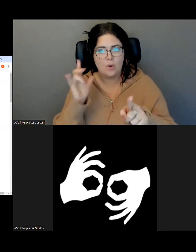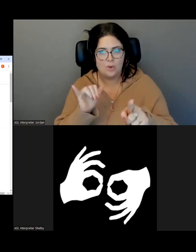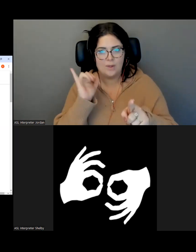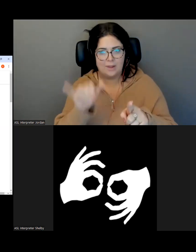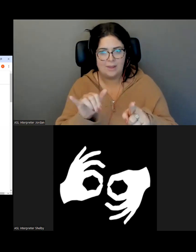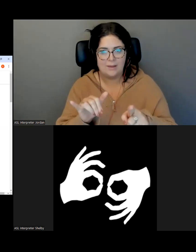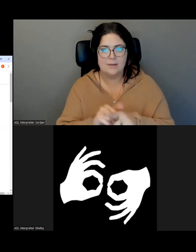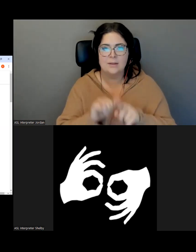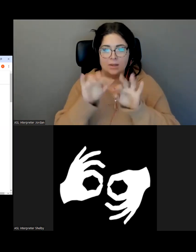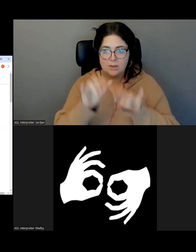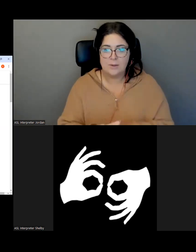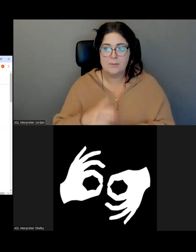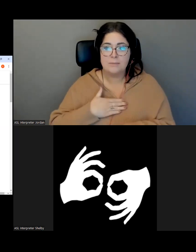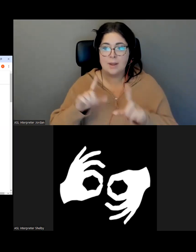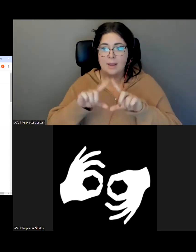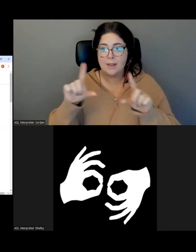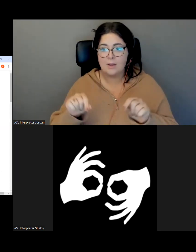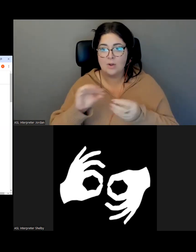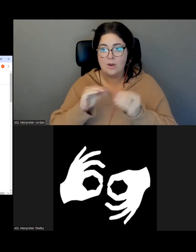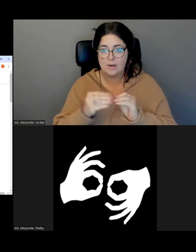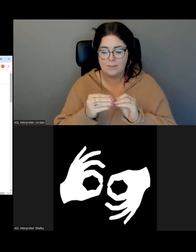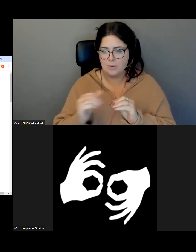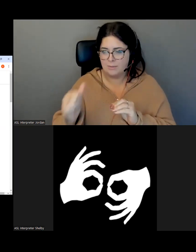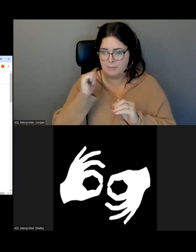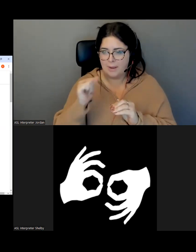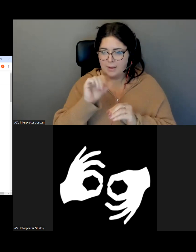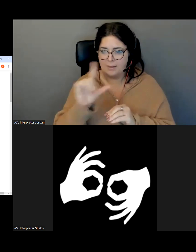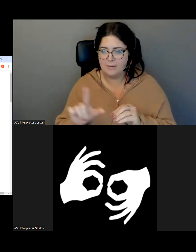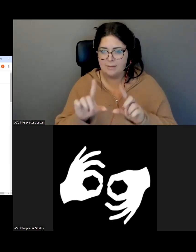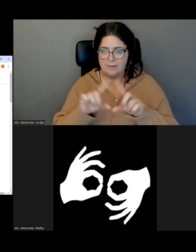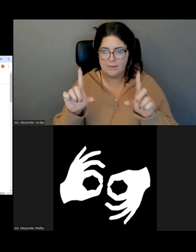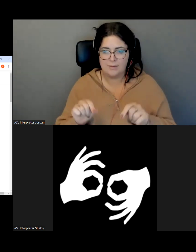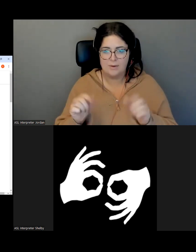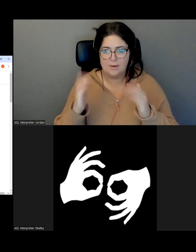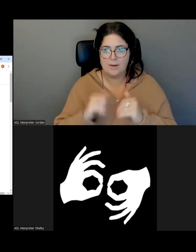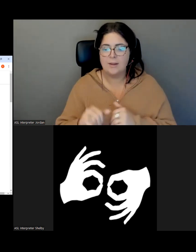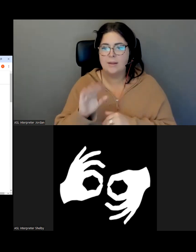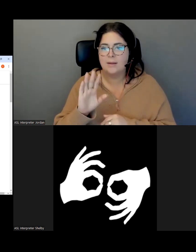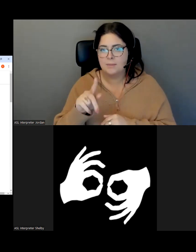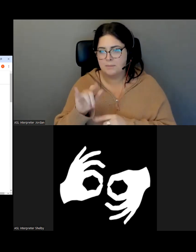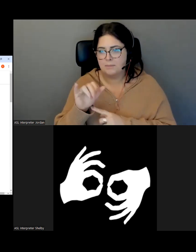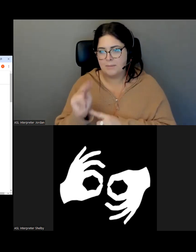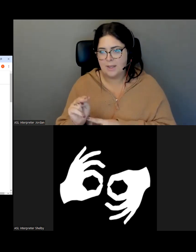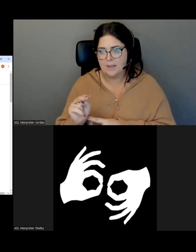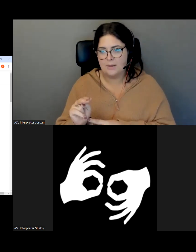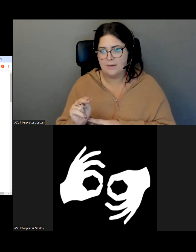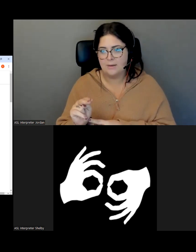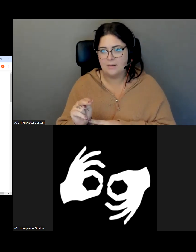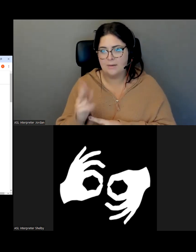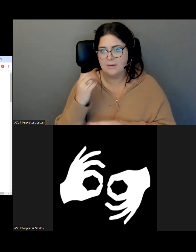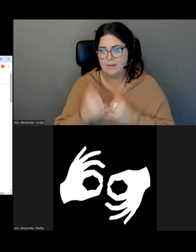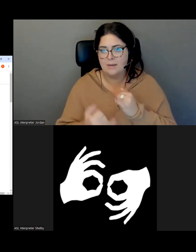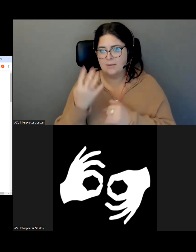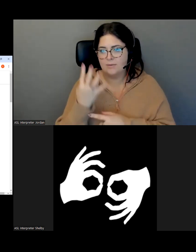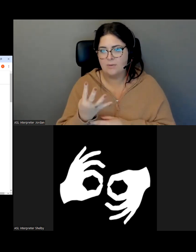So here I would put in my library card number, that's typically on the back of my card, and then my 4-digit PIN, which is my last